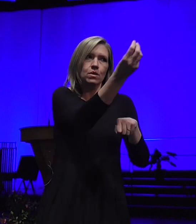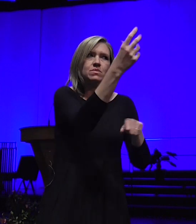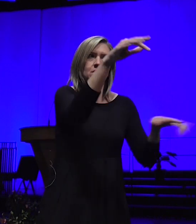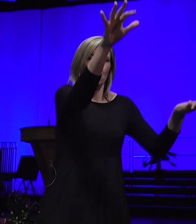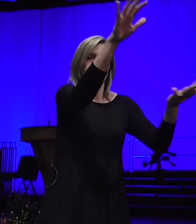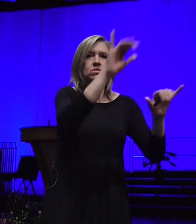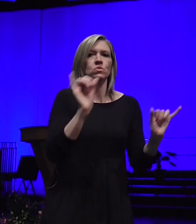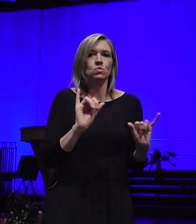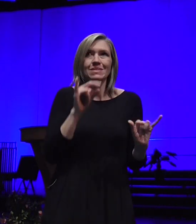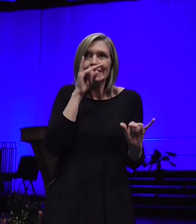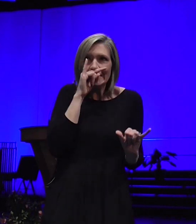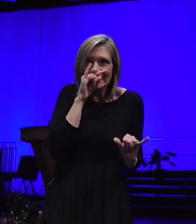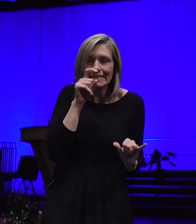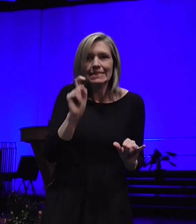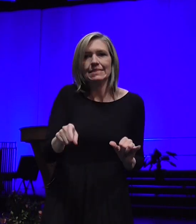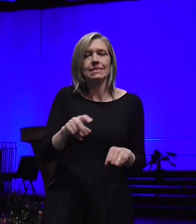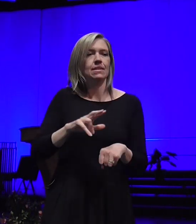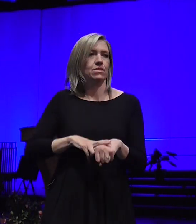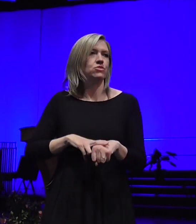And our kids need nature.